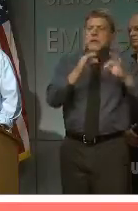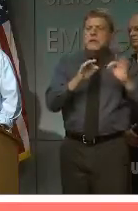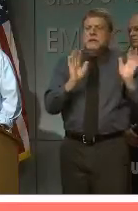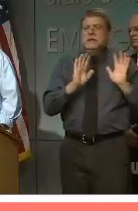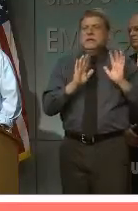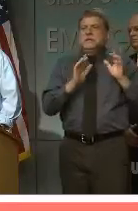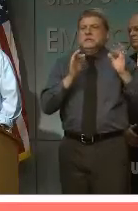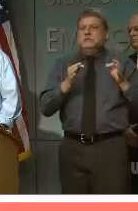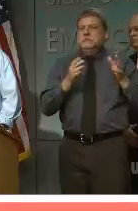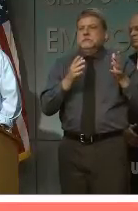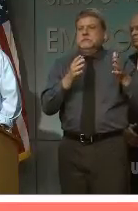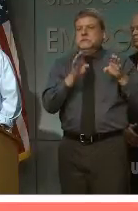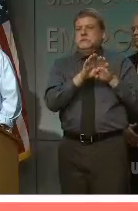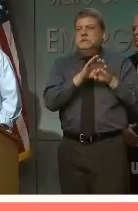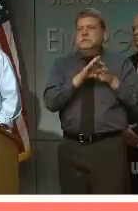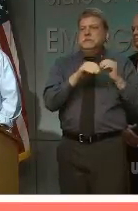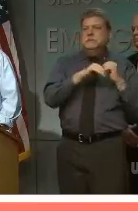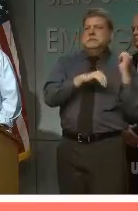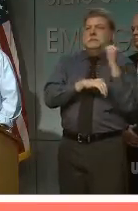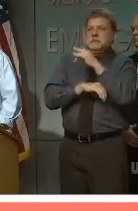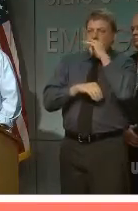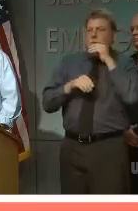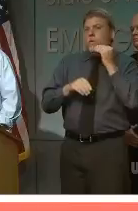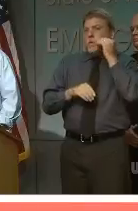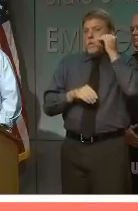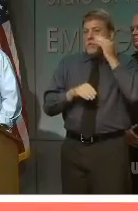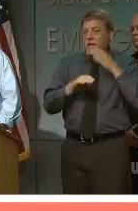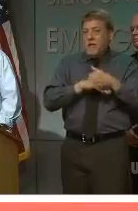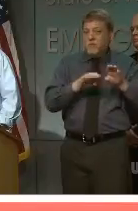decided to send kids home.